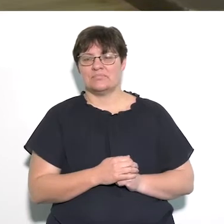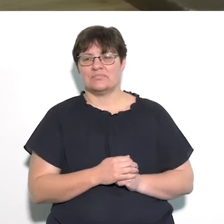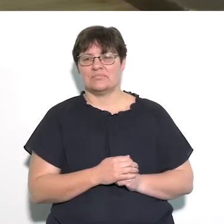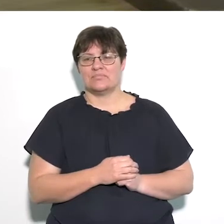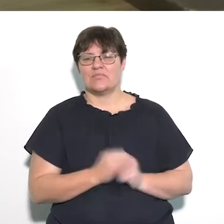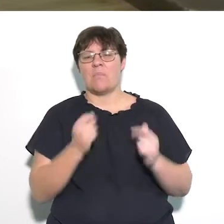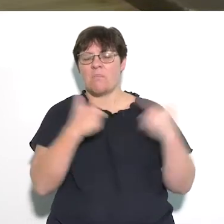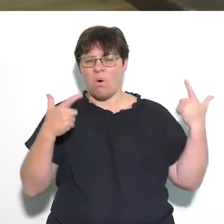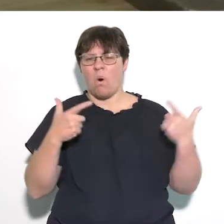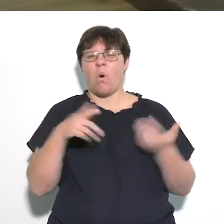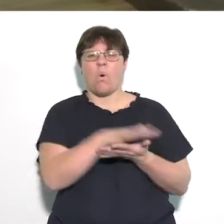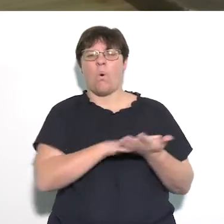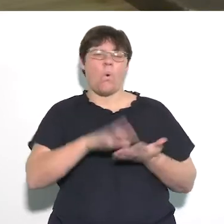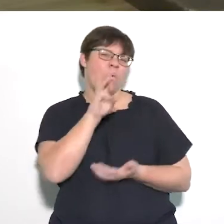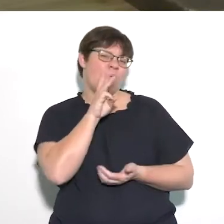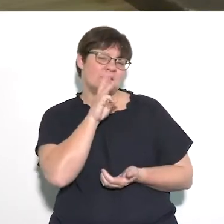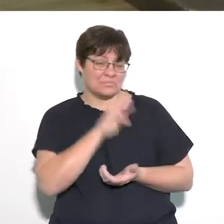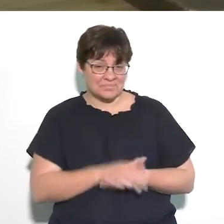the larger impurities in water.